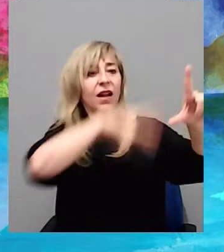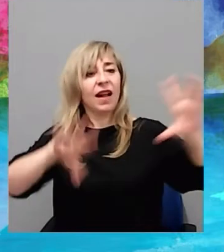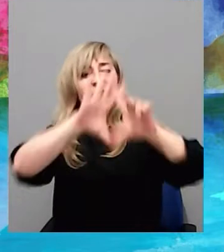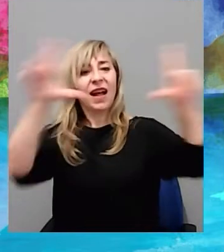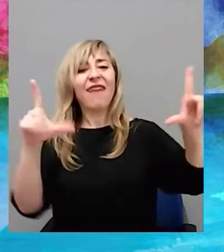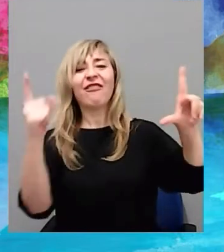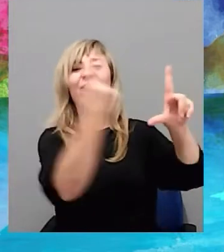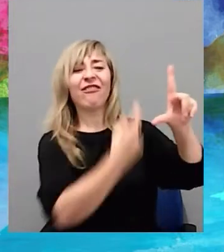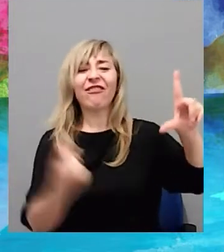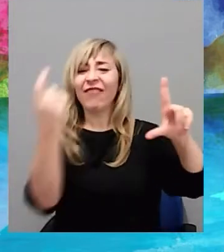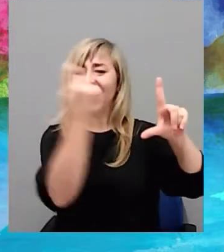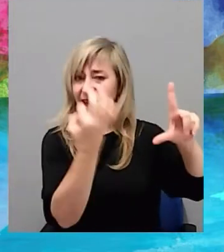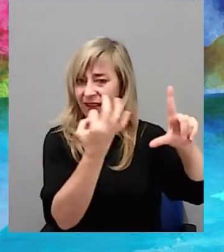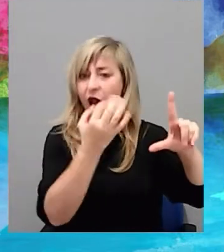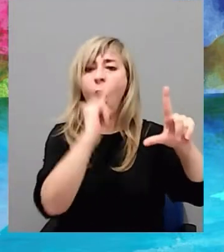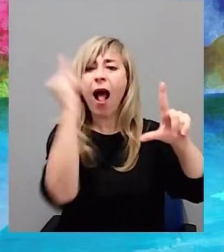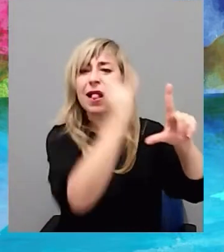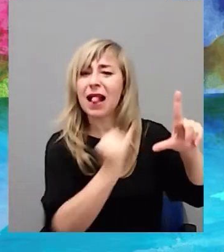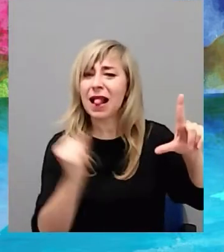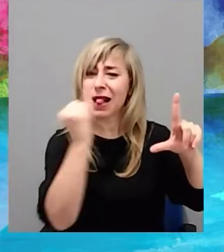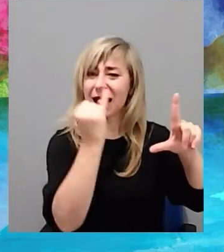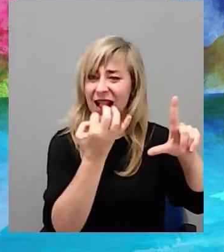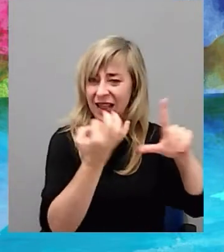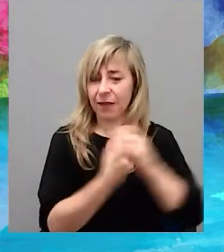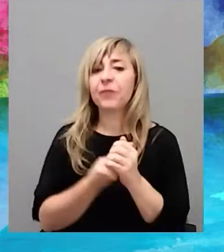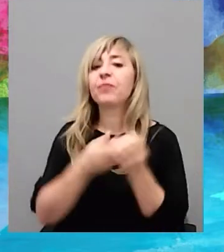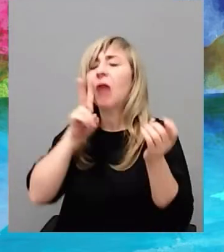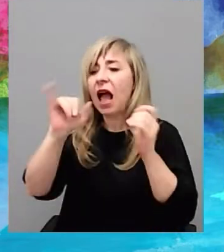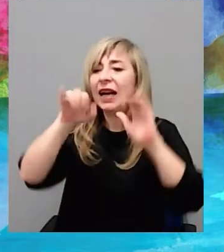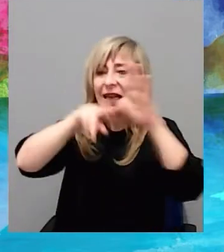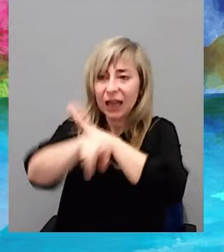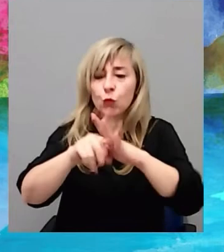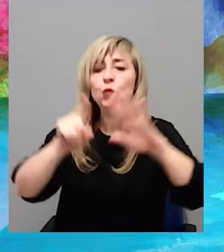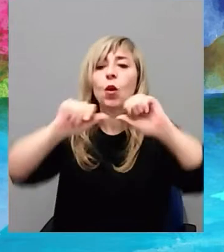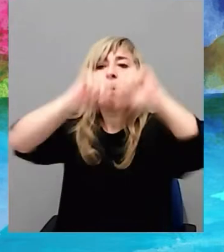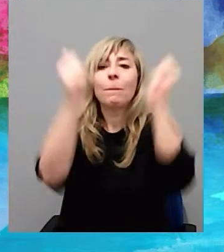Now, for the downloads by users, we have